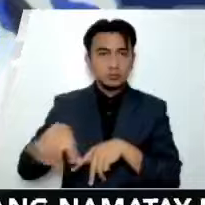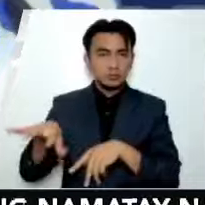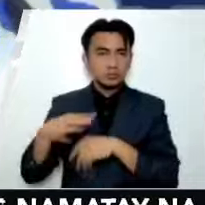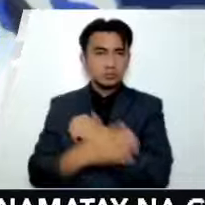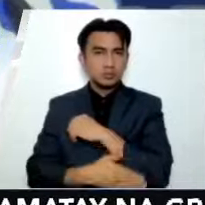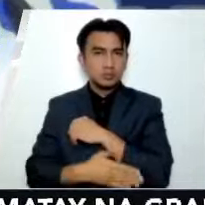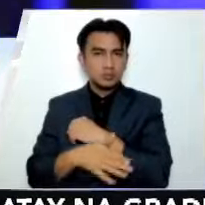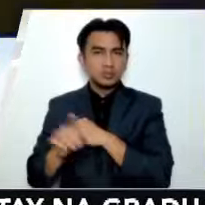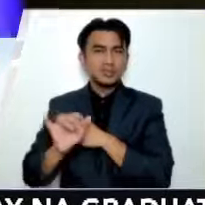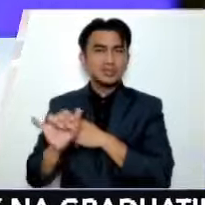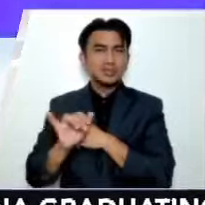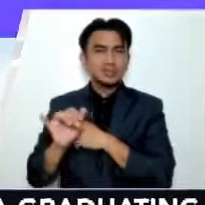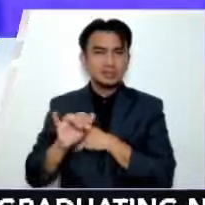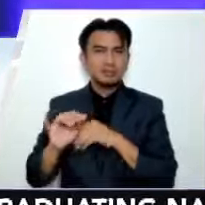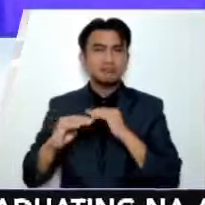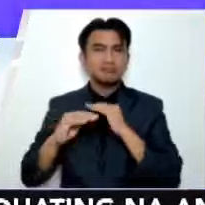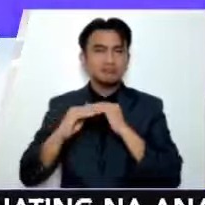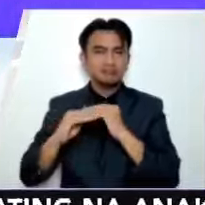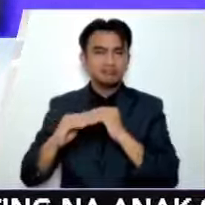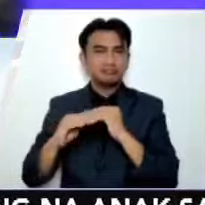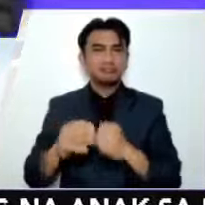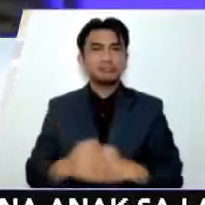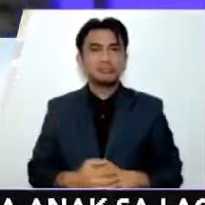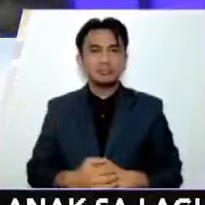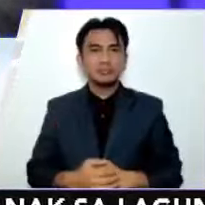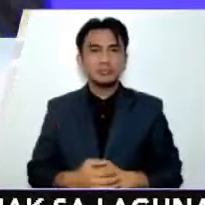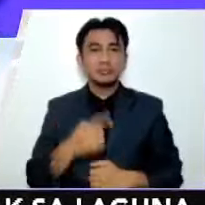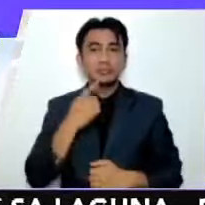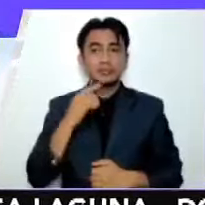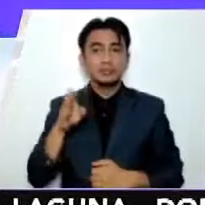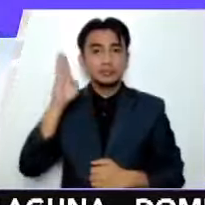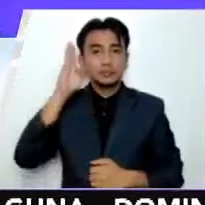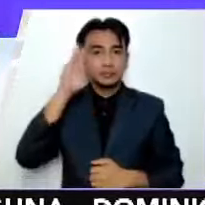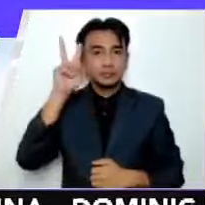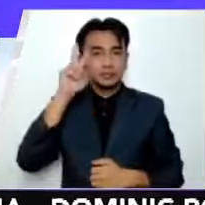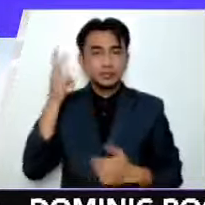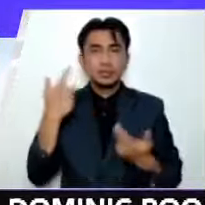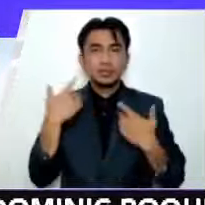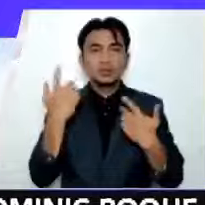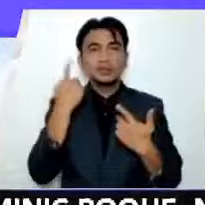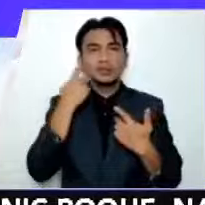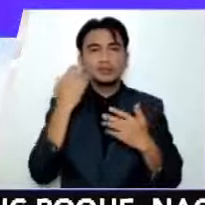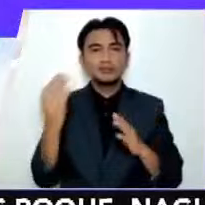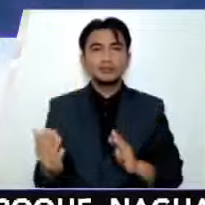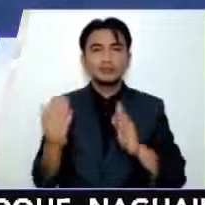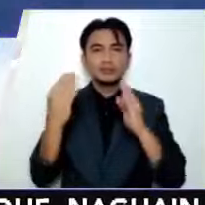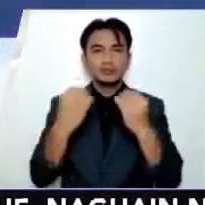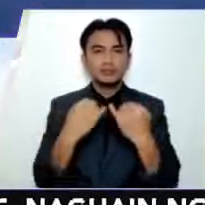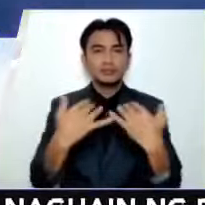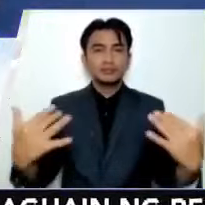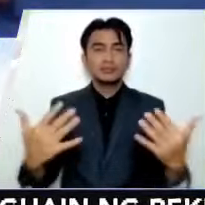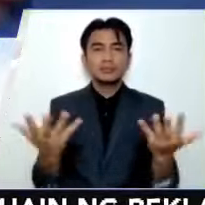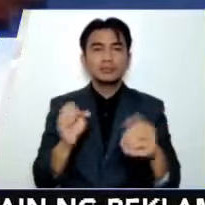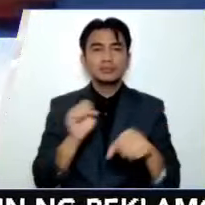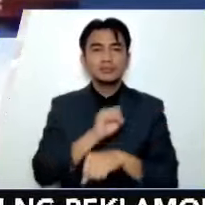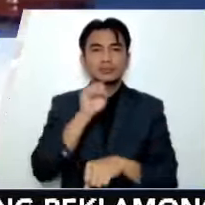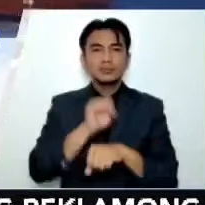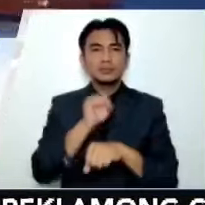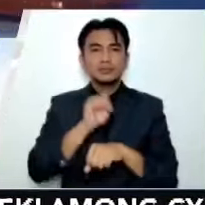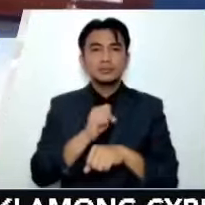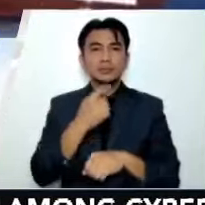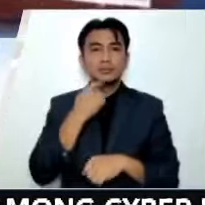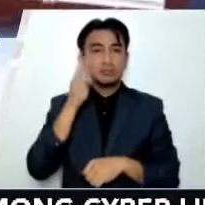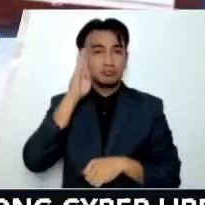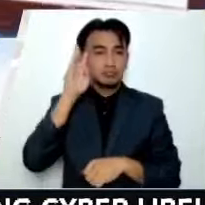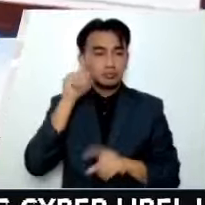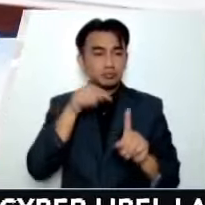standard. Sinabi ng Pangulo sa kanyang pagharap sa Defense Summit sa Singapore. Dati nang sinabi ng Pangulo na